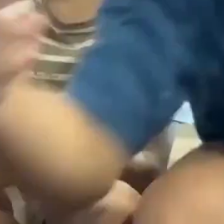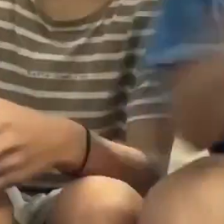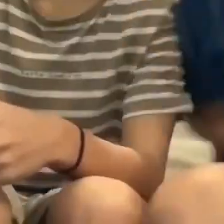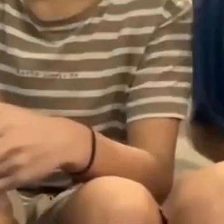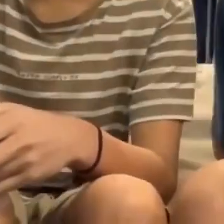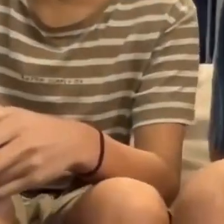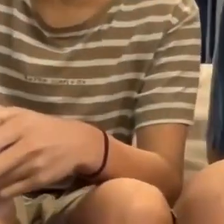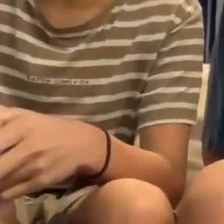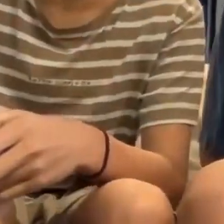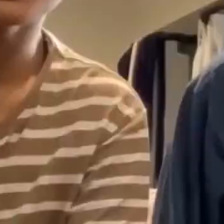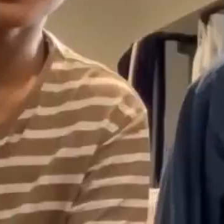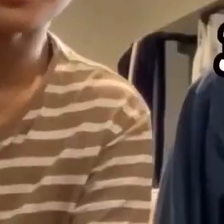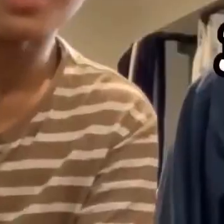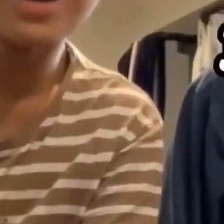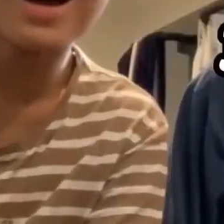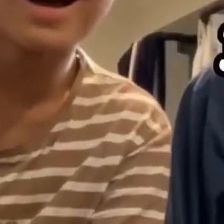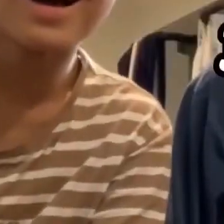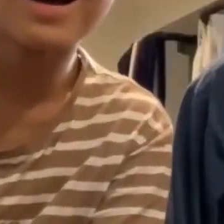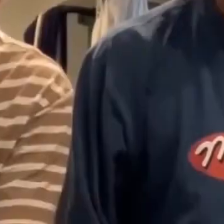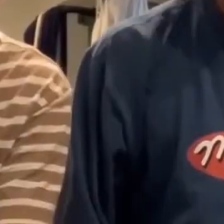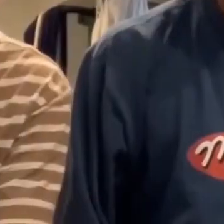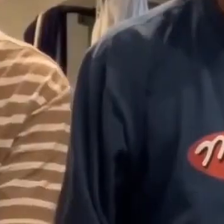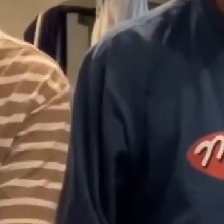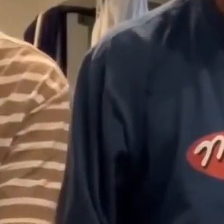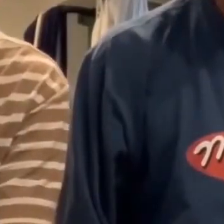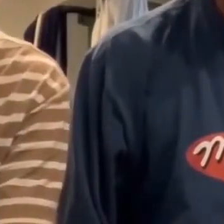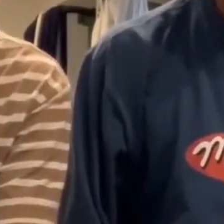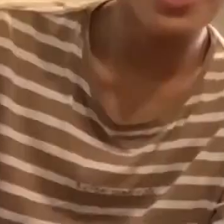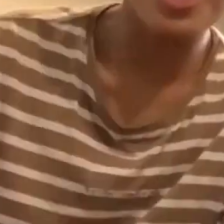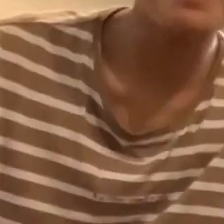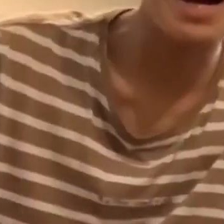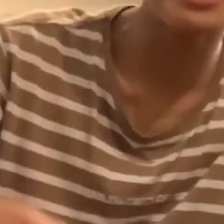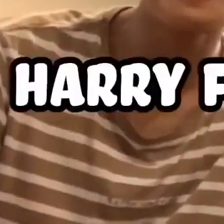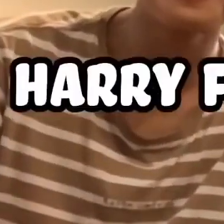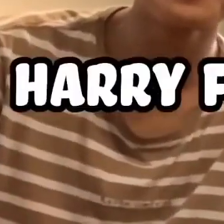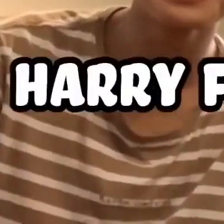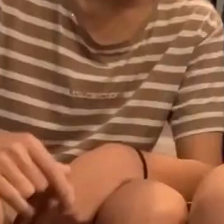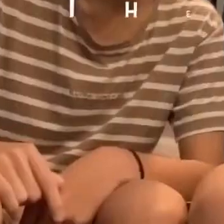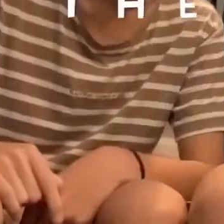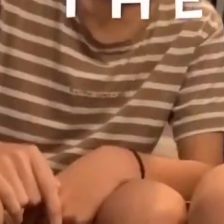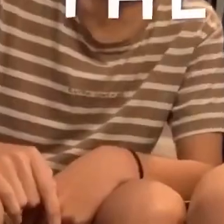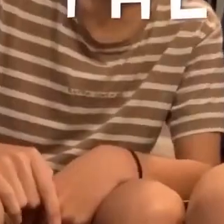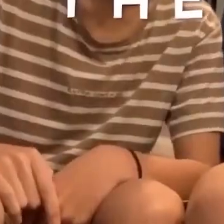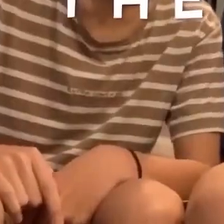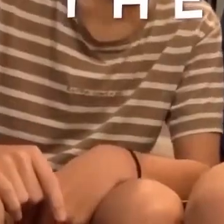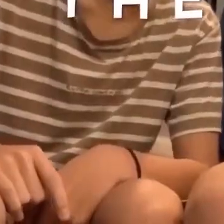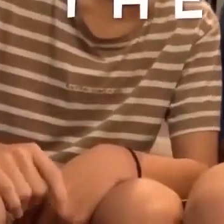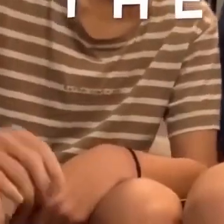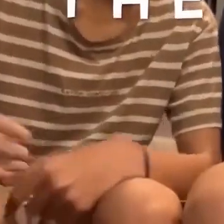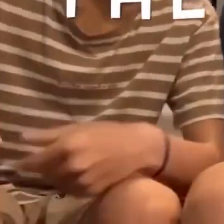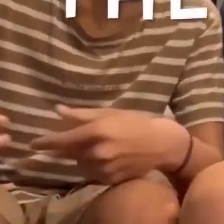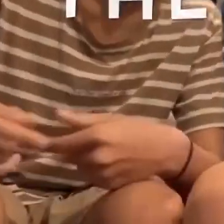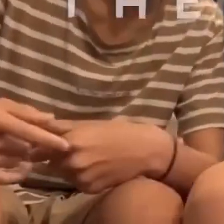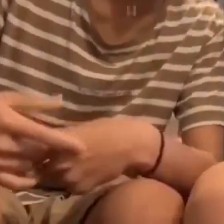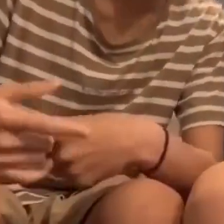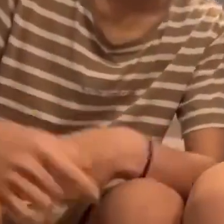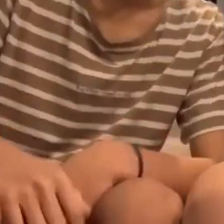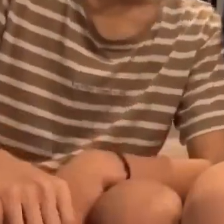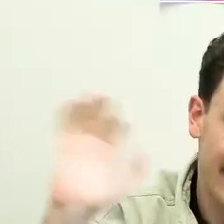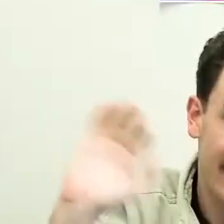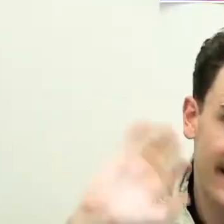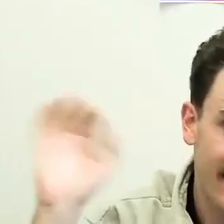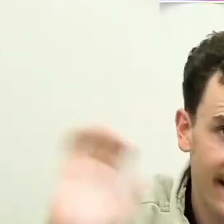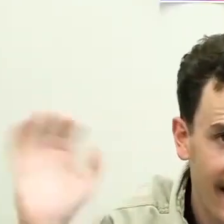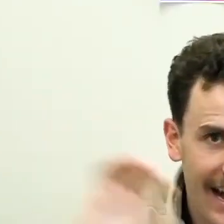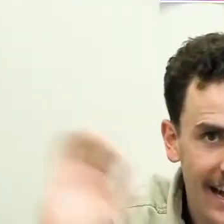here. What's going on, guys? My name's Geordie Fung. I'm Blake Fung. I'm Harry Fung. And together, we're the Fung